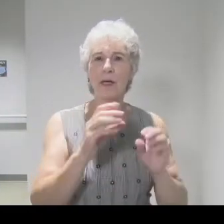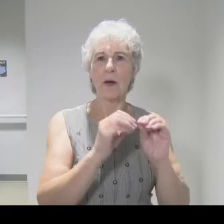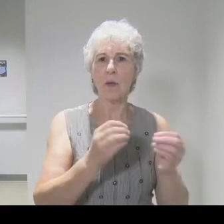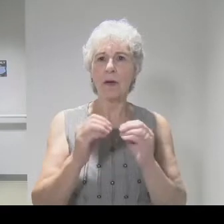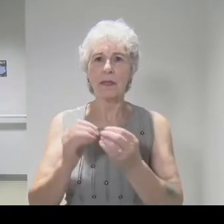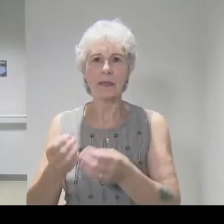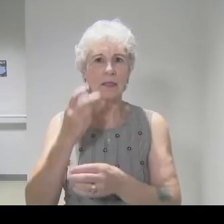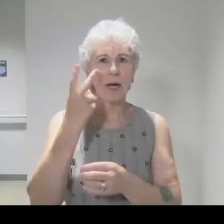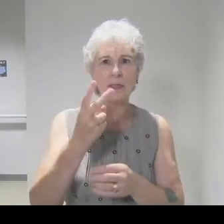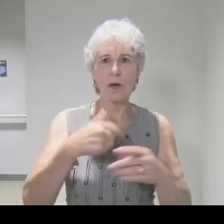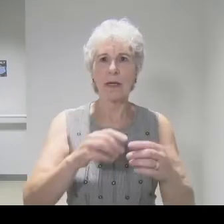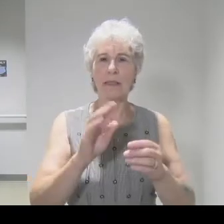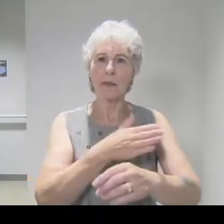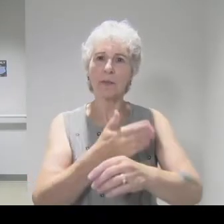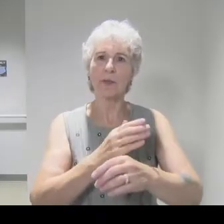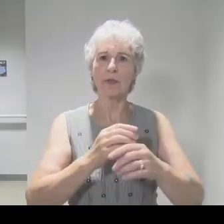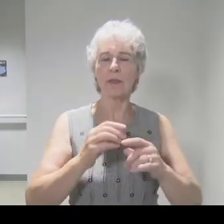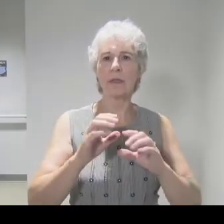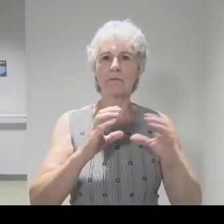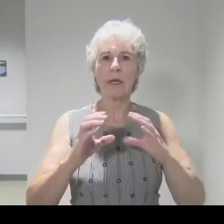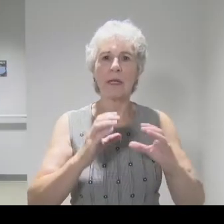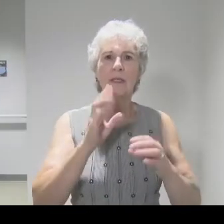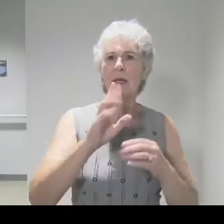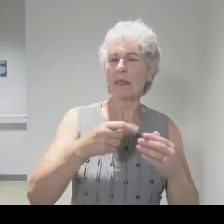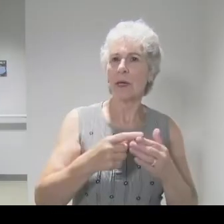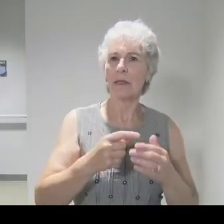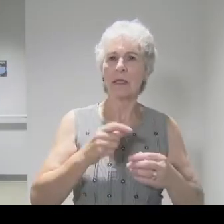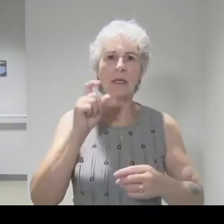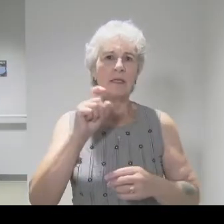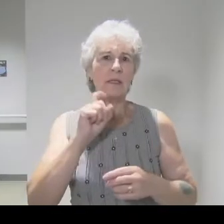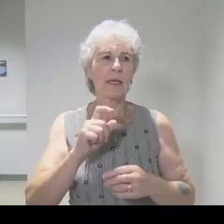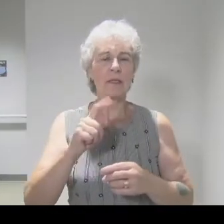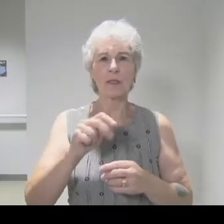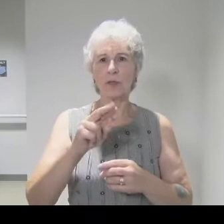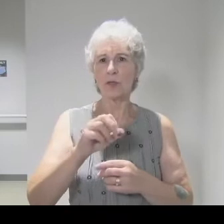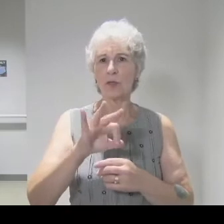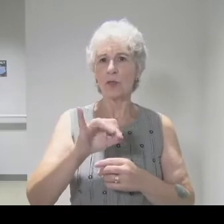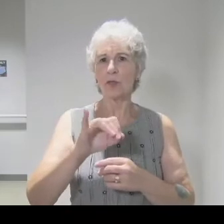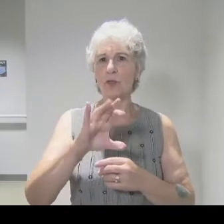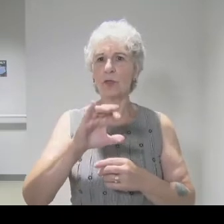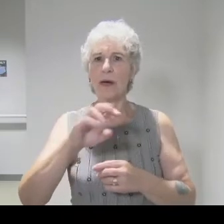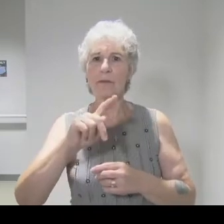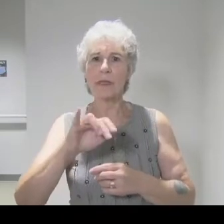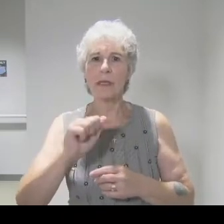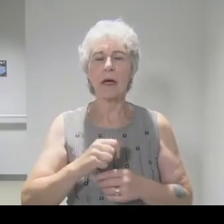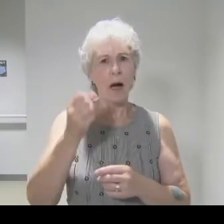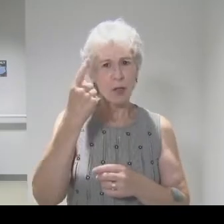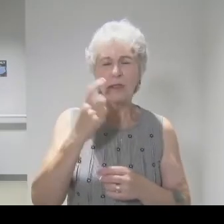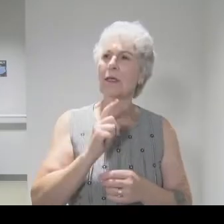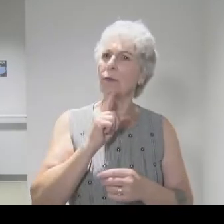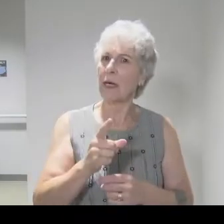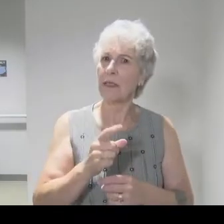that were talking about sex trafficking, helping to, us to understand the realities of it. And